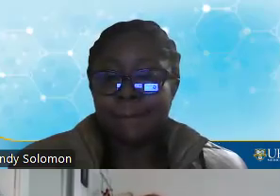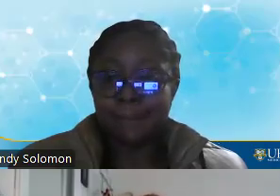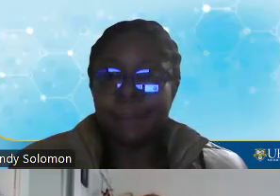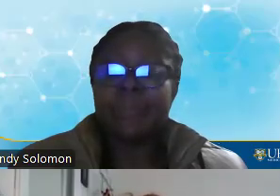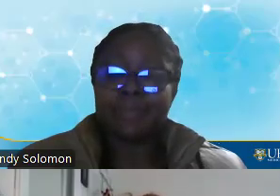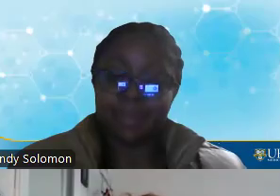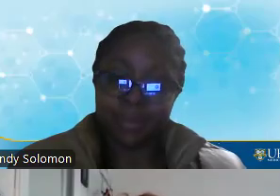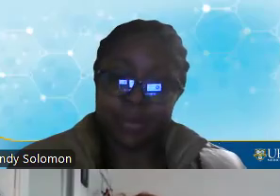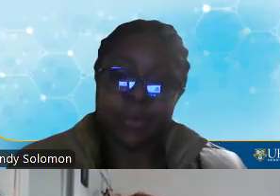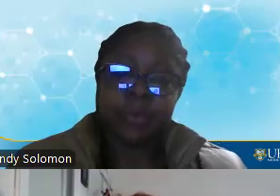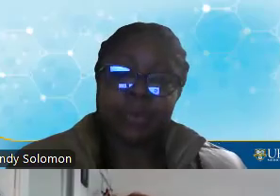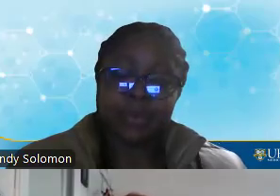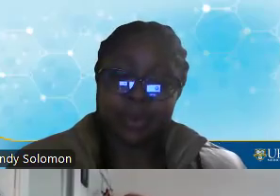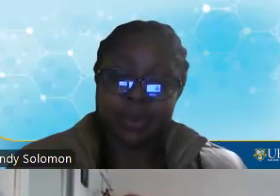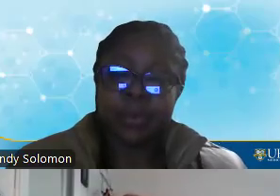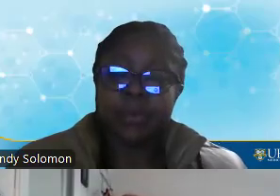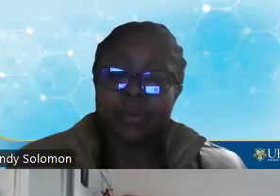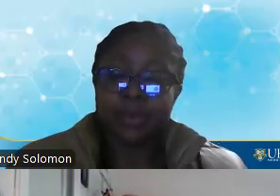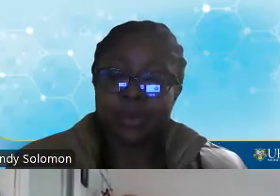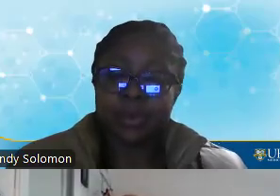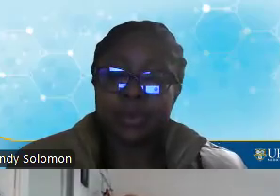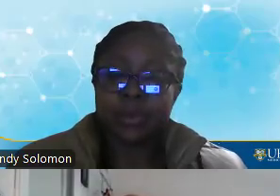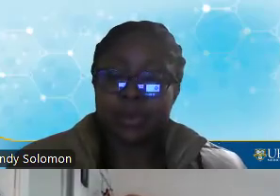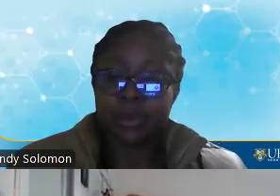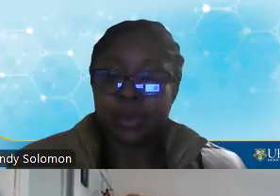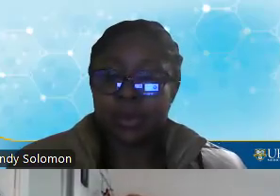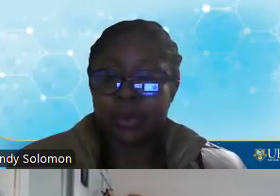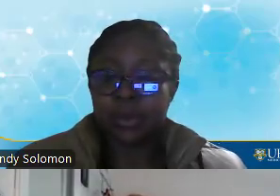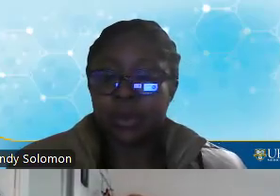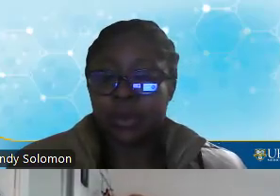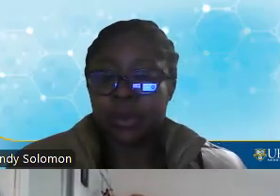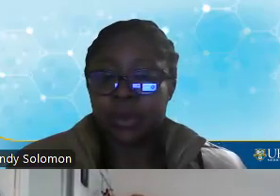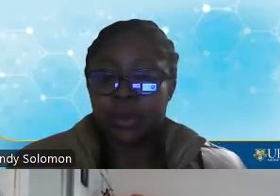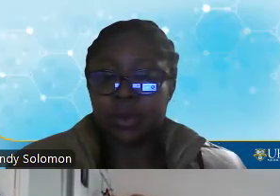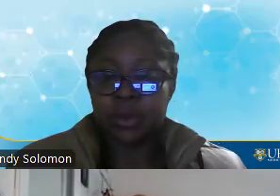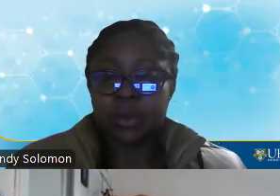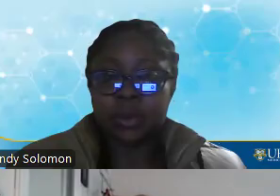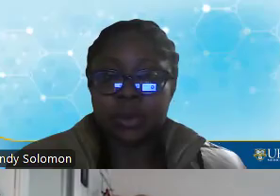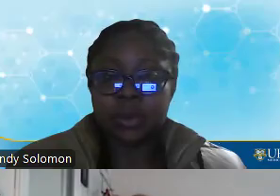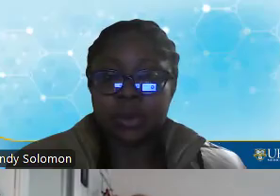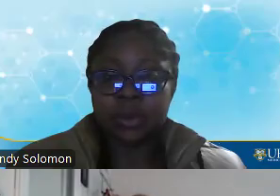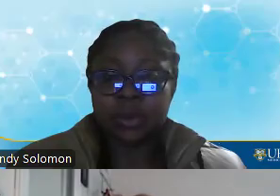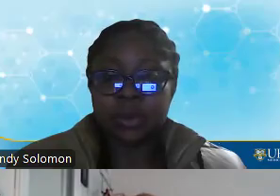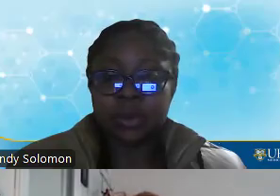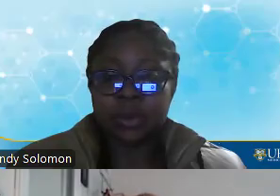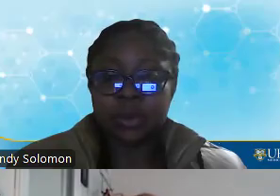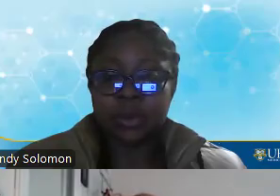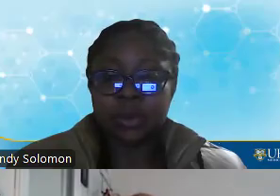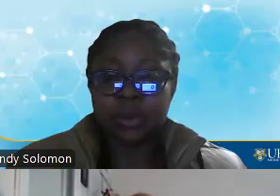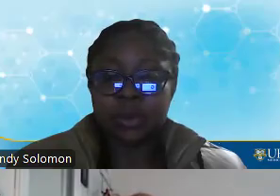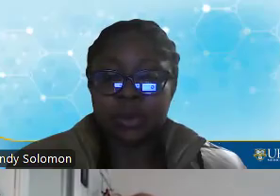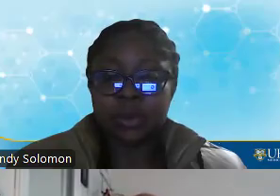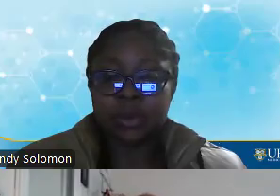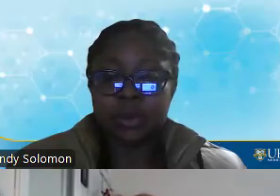a conversation. So we like to include that as a part of what we talk about. Any other ideas? Anybody want to start a conversation about it? What other reason? Why do you